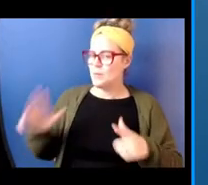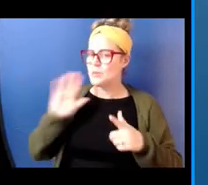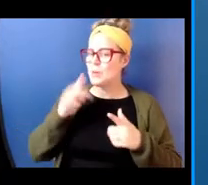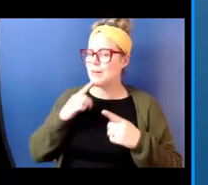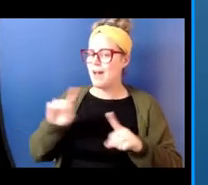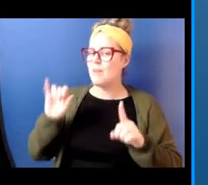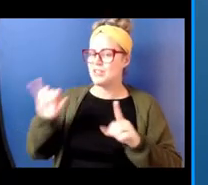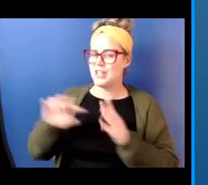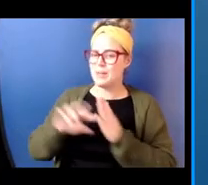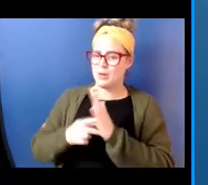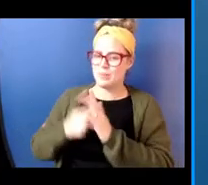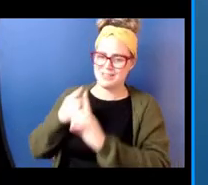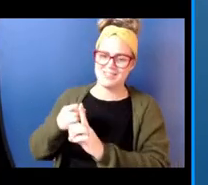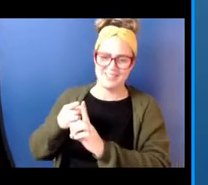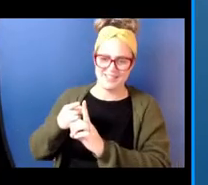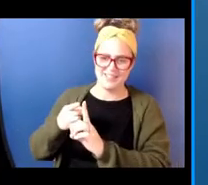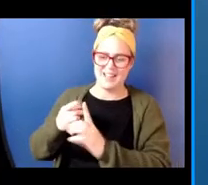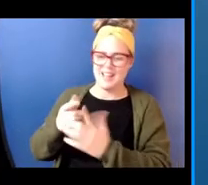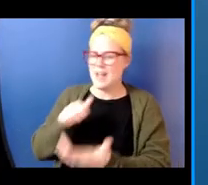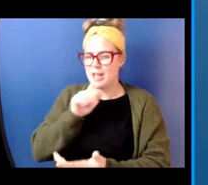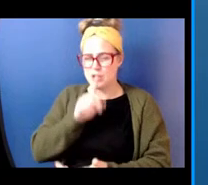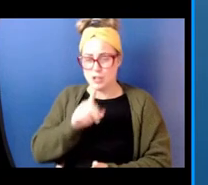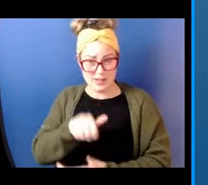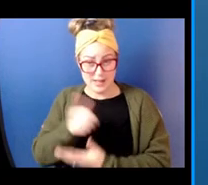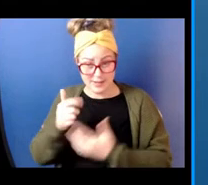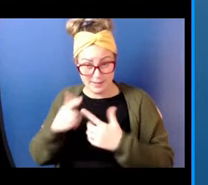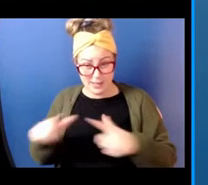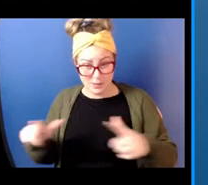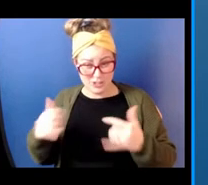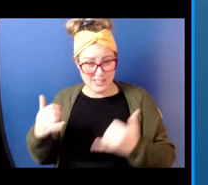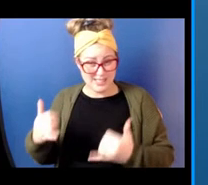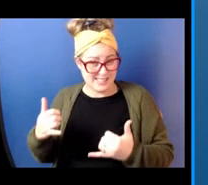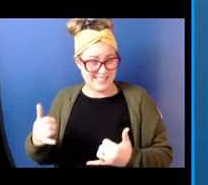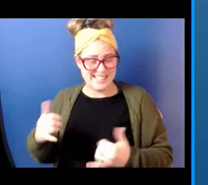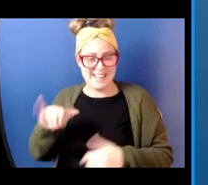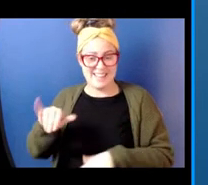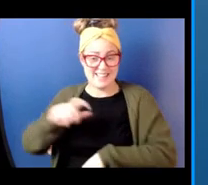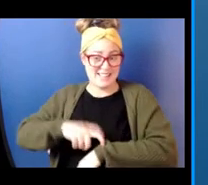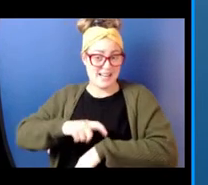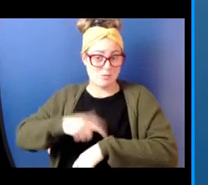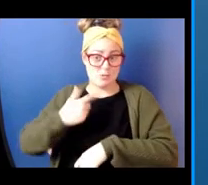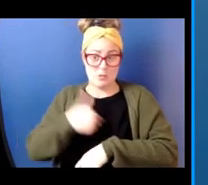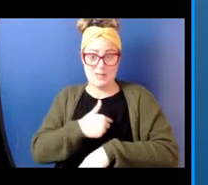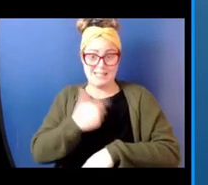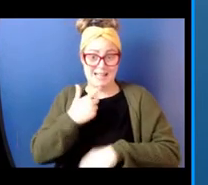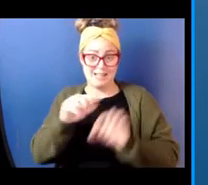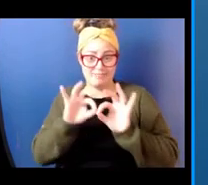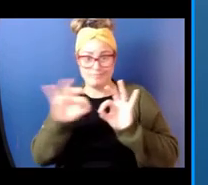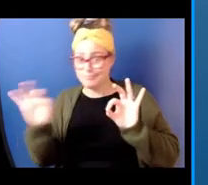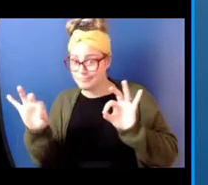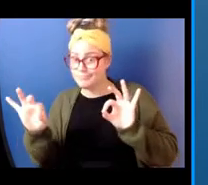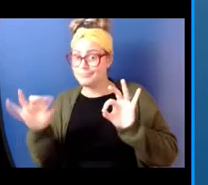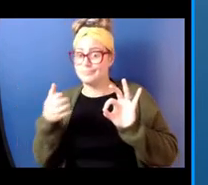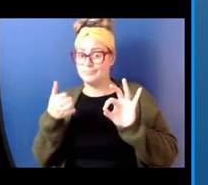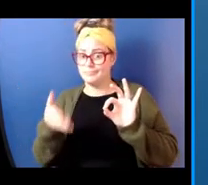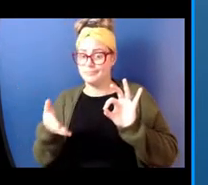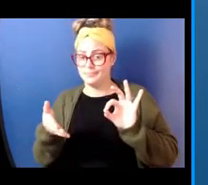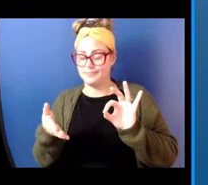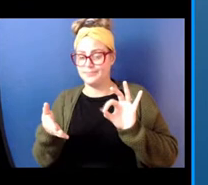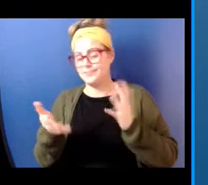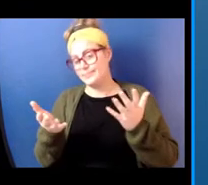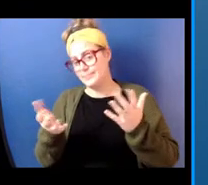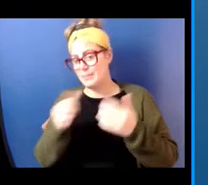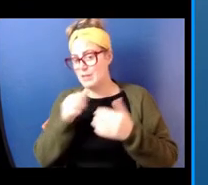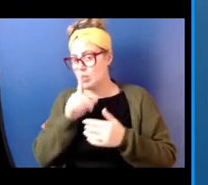purpose I'm not sure whether that other language existed at the time this regulation was uh uh was put in